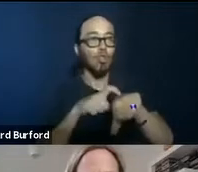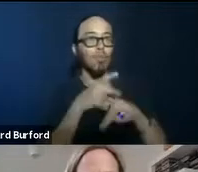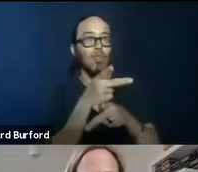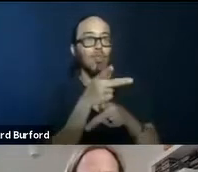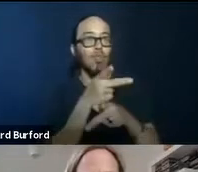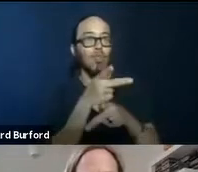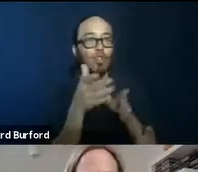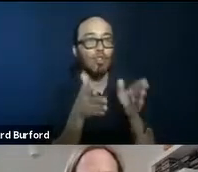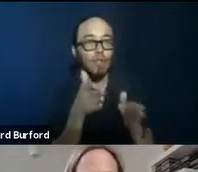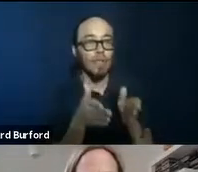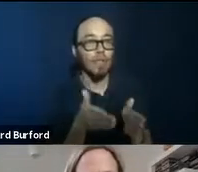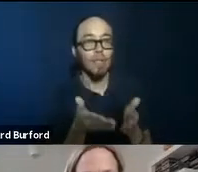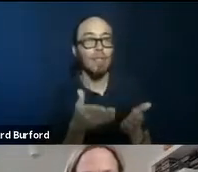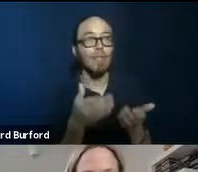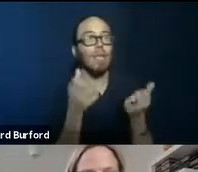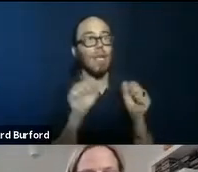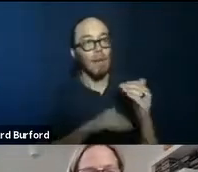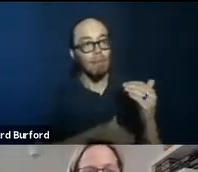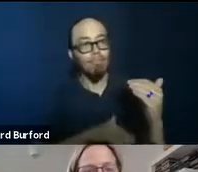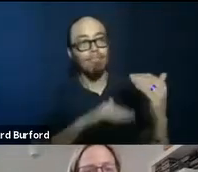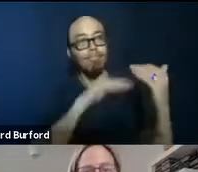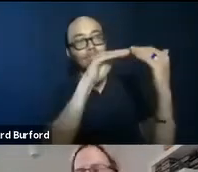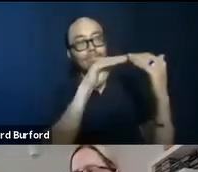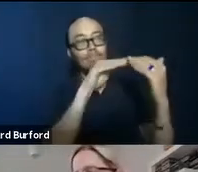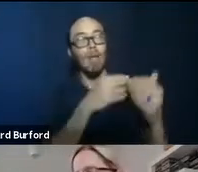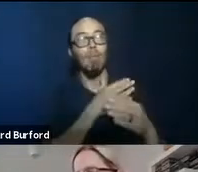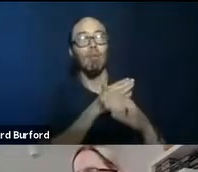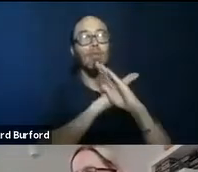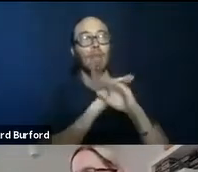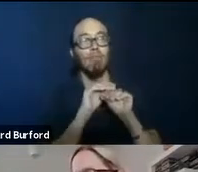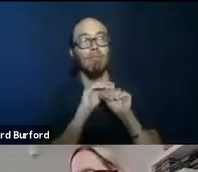highest quality care and prevent outbreaks.